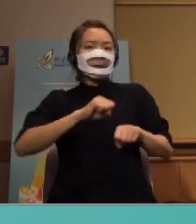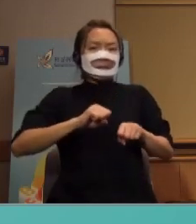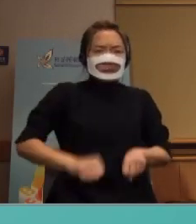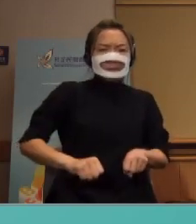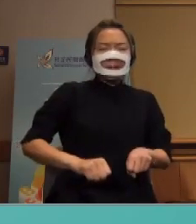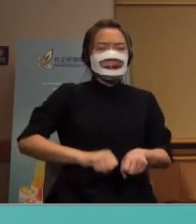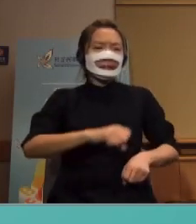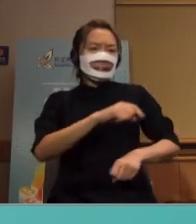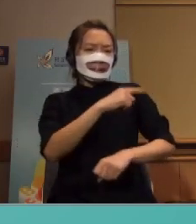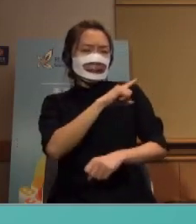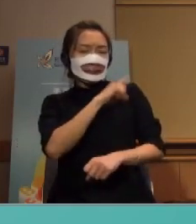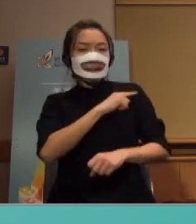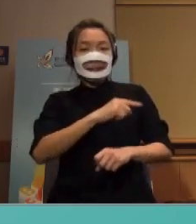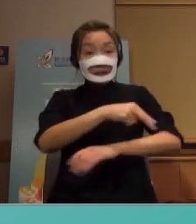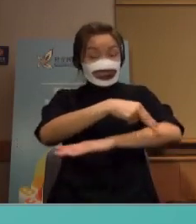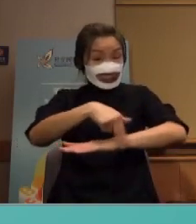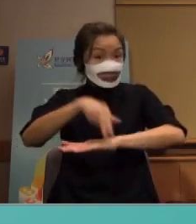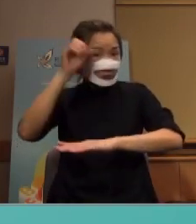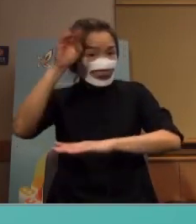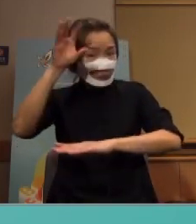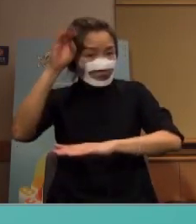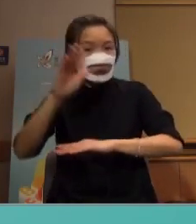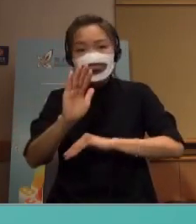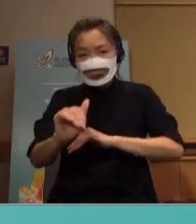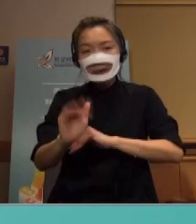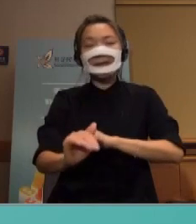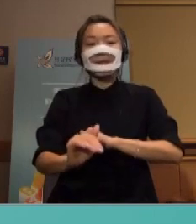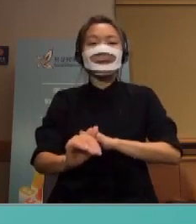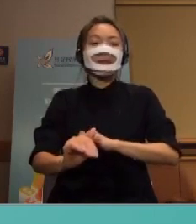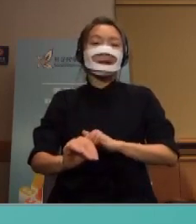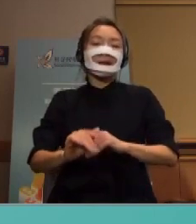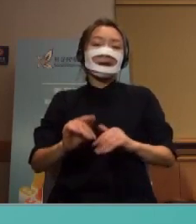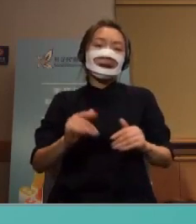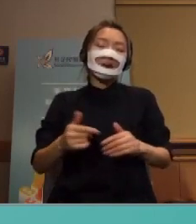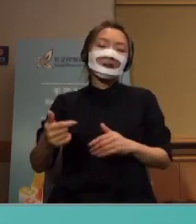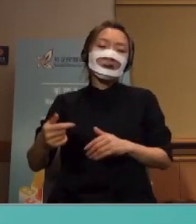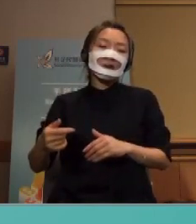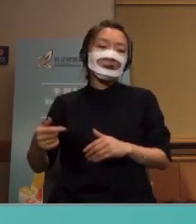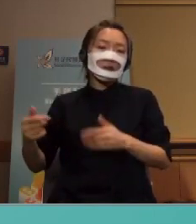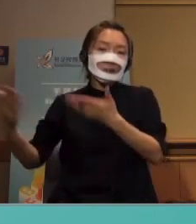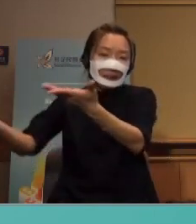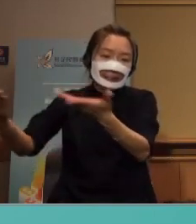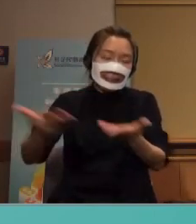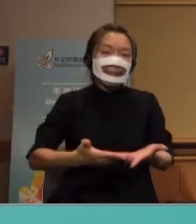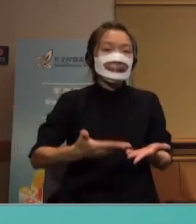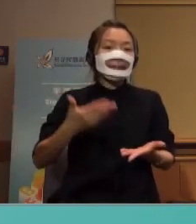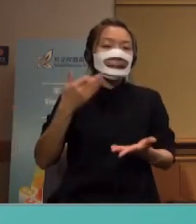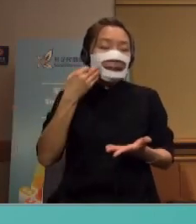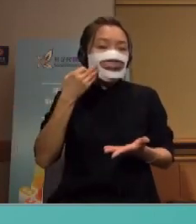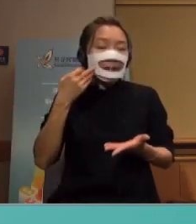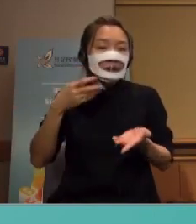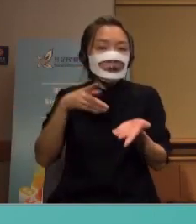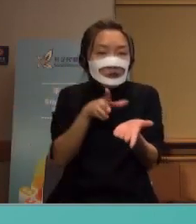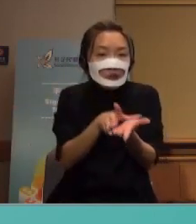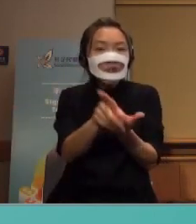also invite some experts from the Metaverse. So if you guys are the expert are happy to join us,